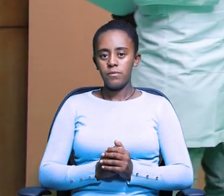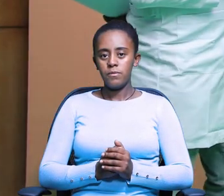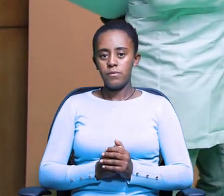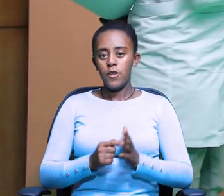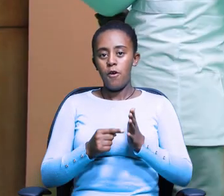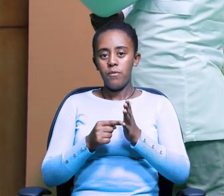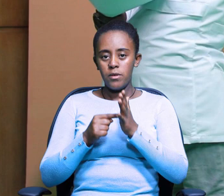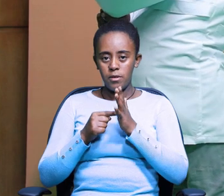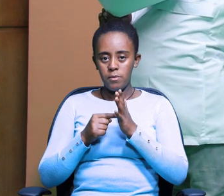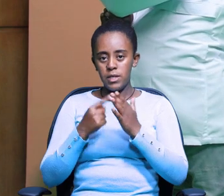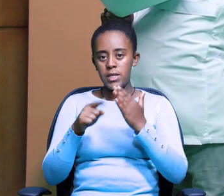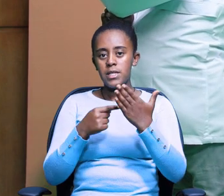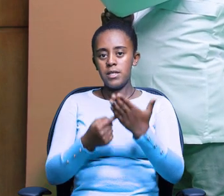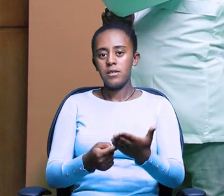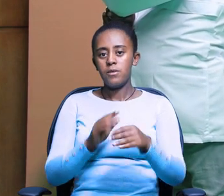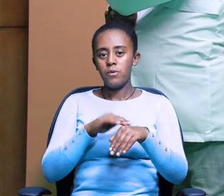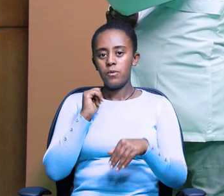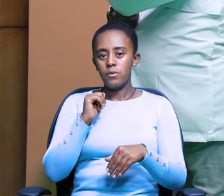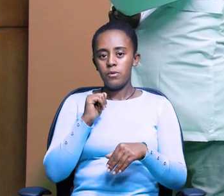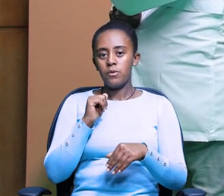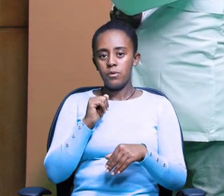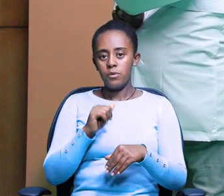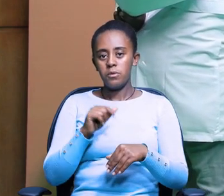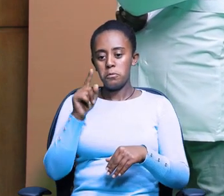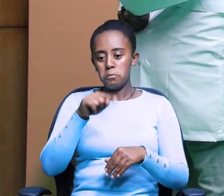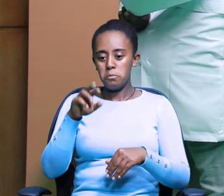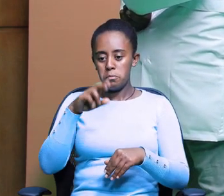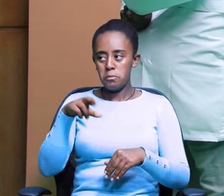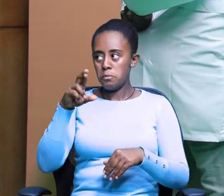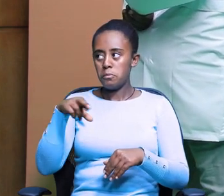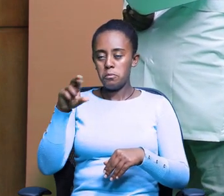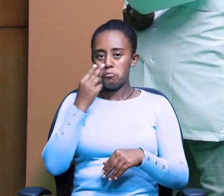For example, this is what we call a solenoid,